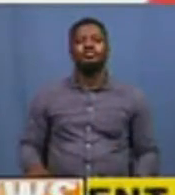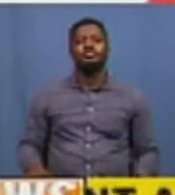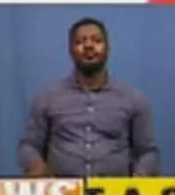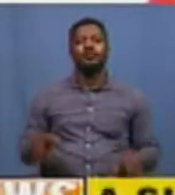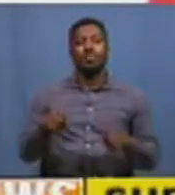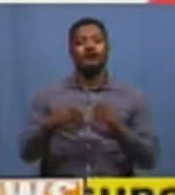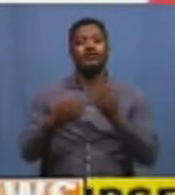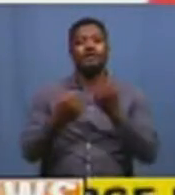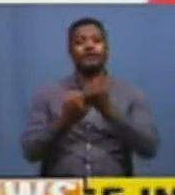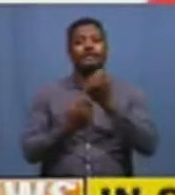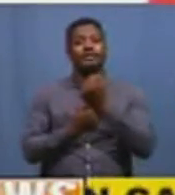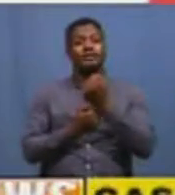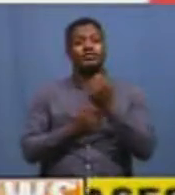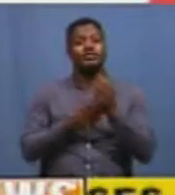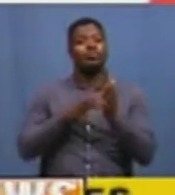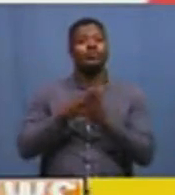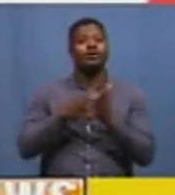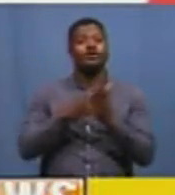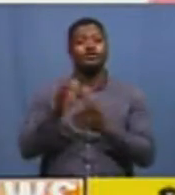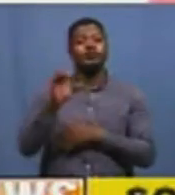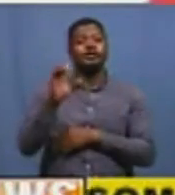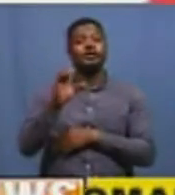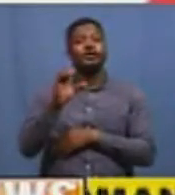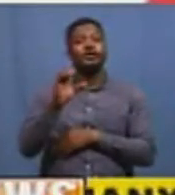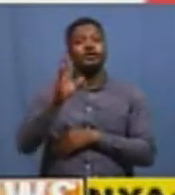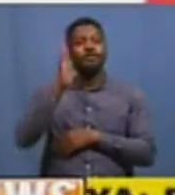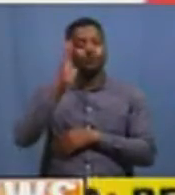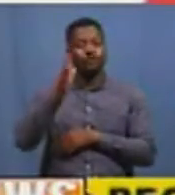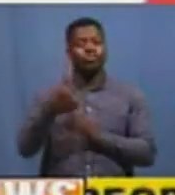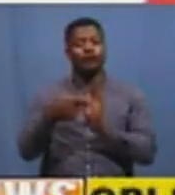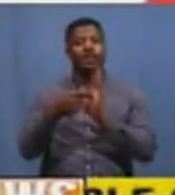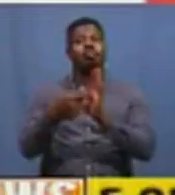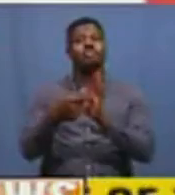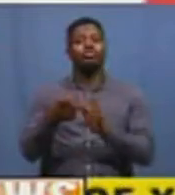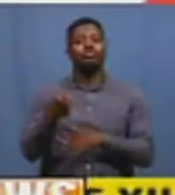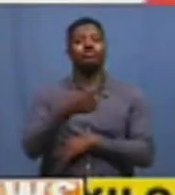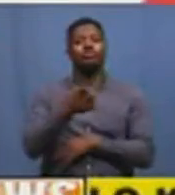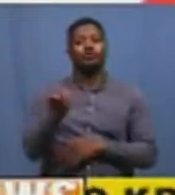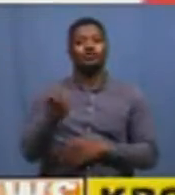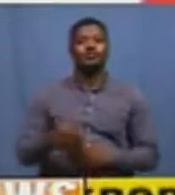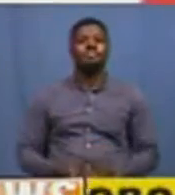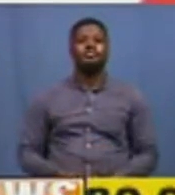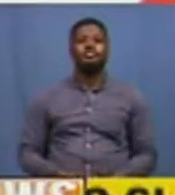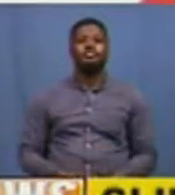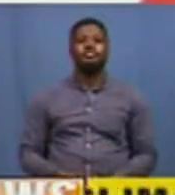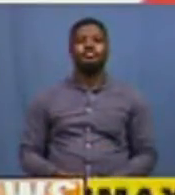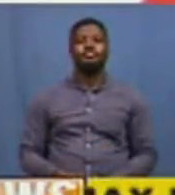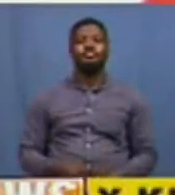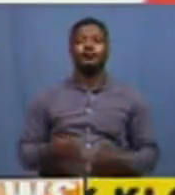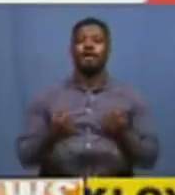That when the fundamentals are weak, the CDE will expose